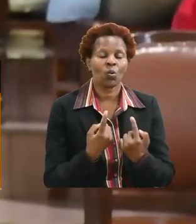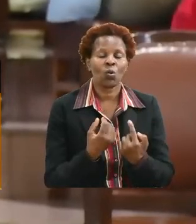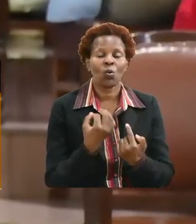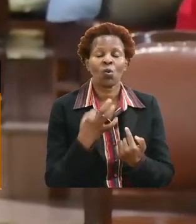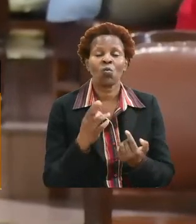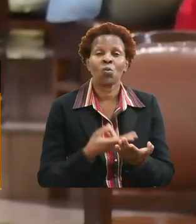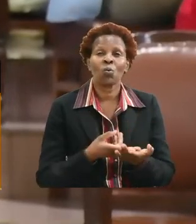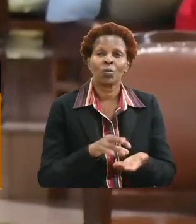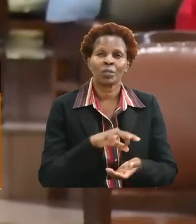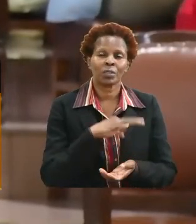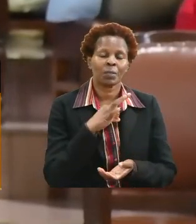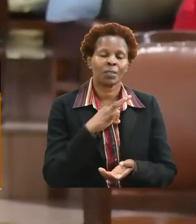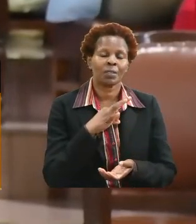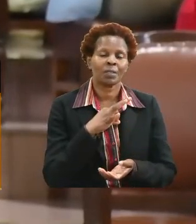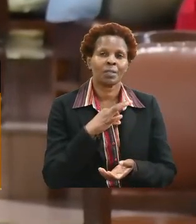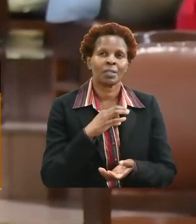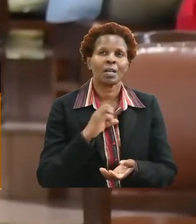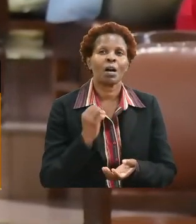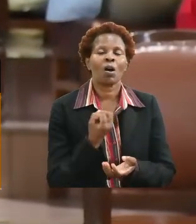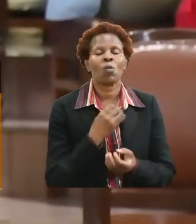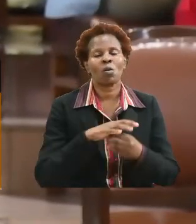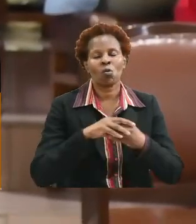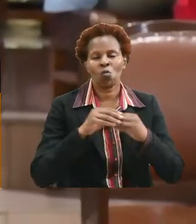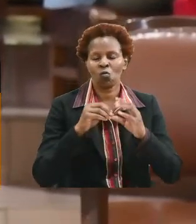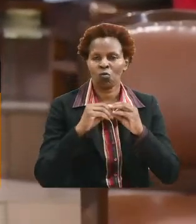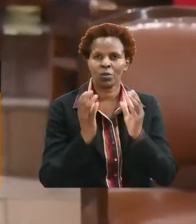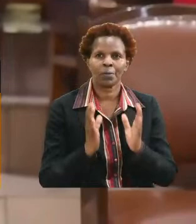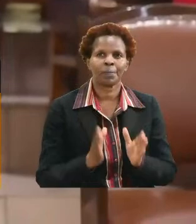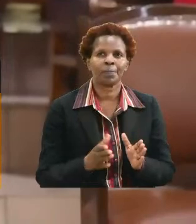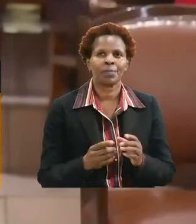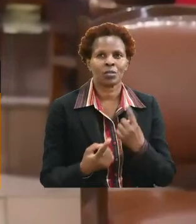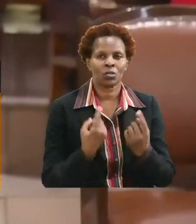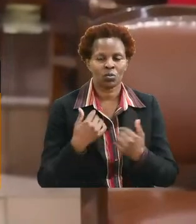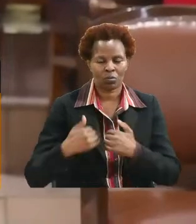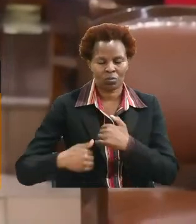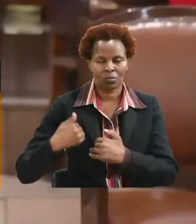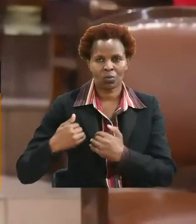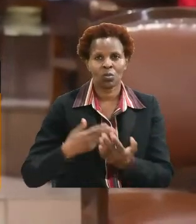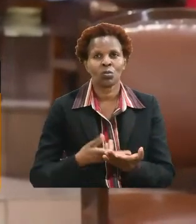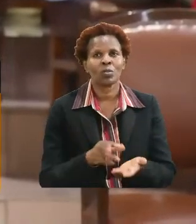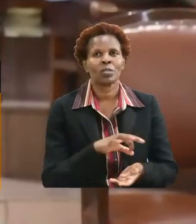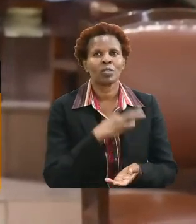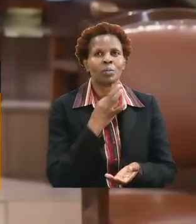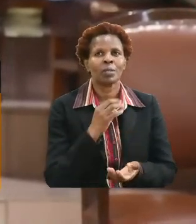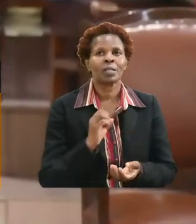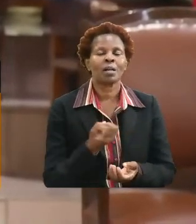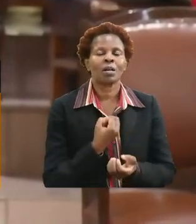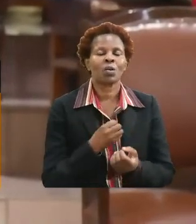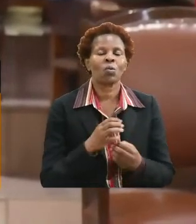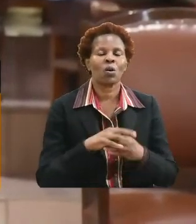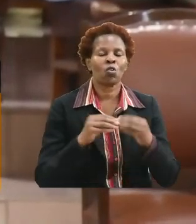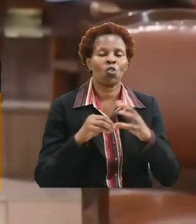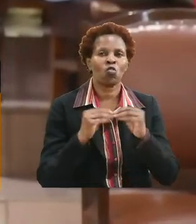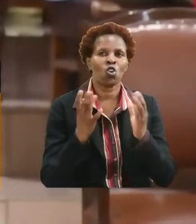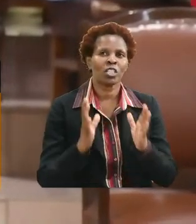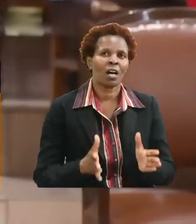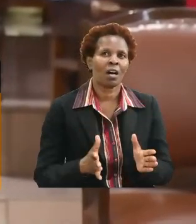Holy Spirit, our Comforter. Tell your neighbor, the Holy Spirit, our Comforter.